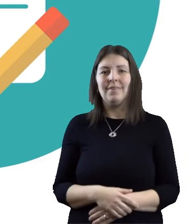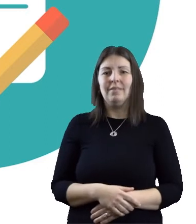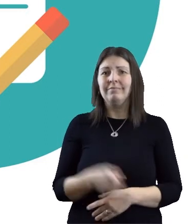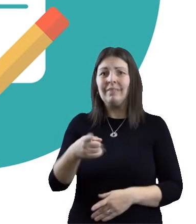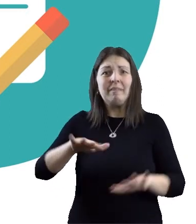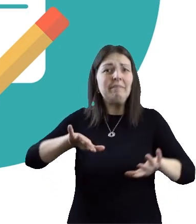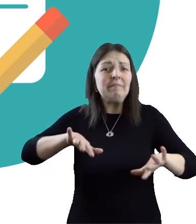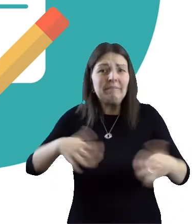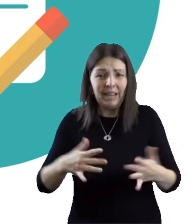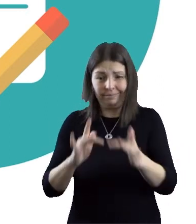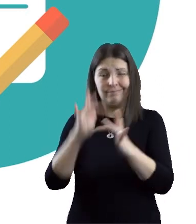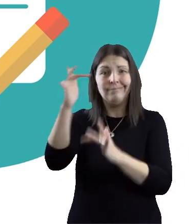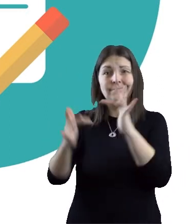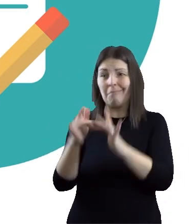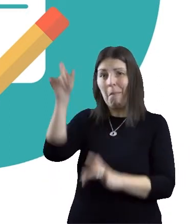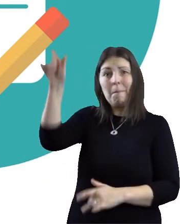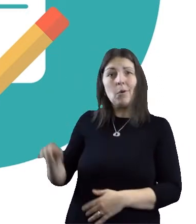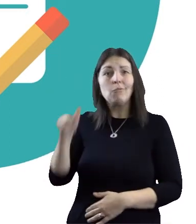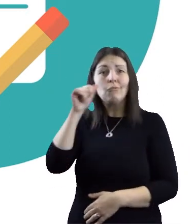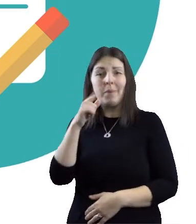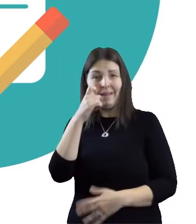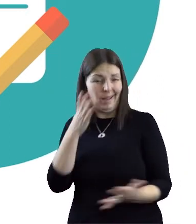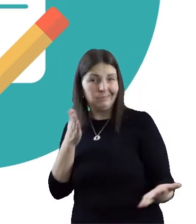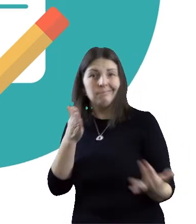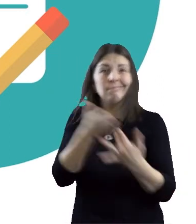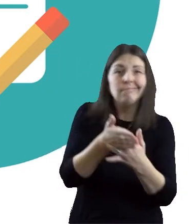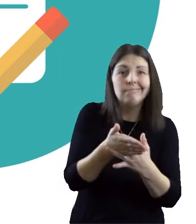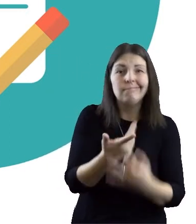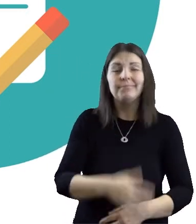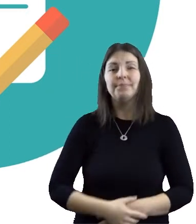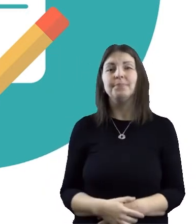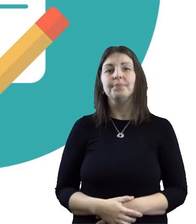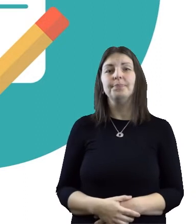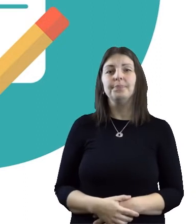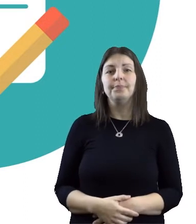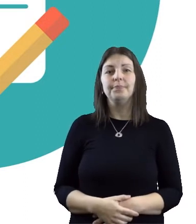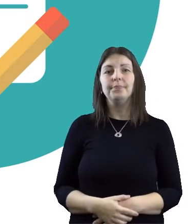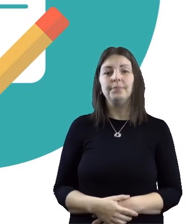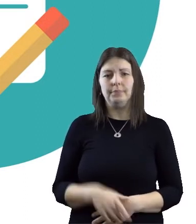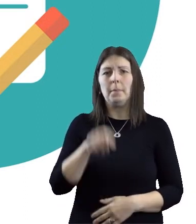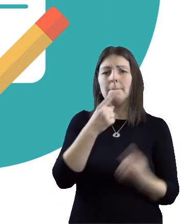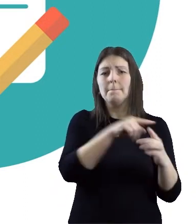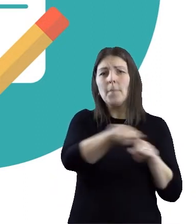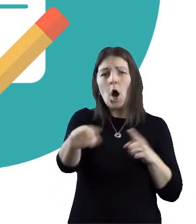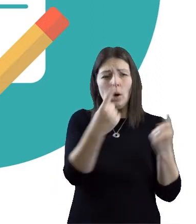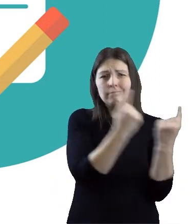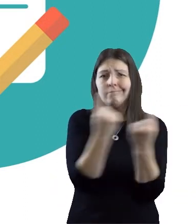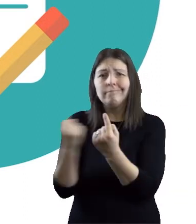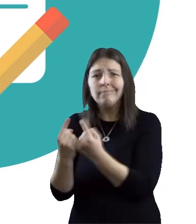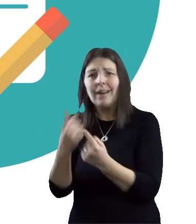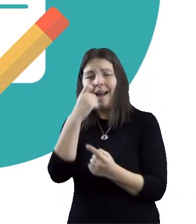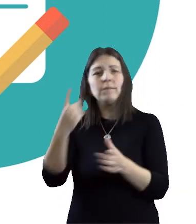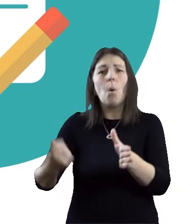not, cybercriminals can exploit the fault in devices that are not updated. Most devices allow you to turn